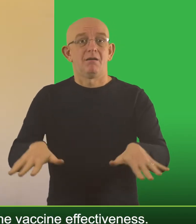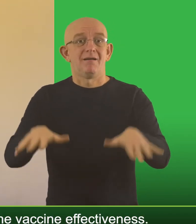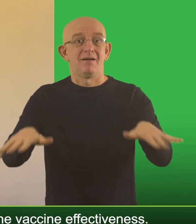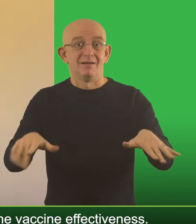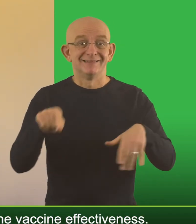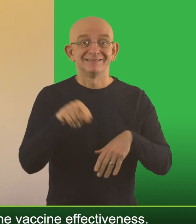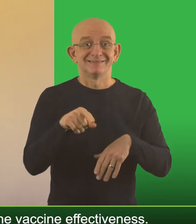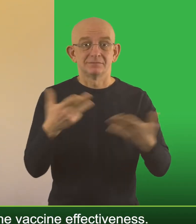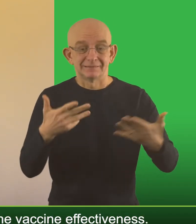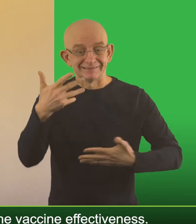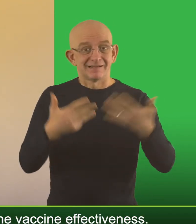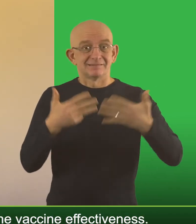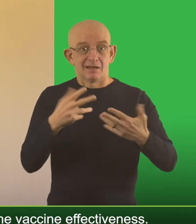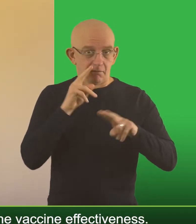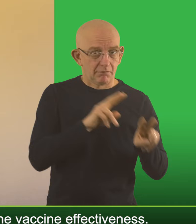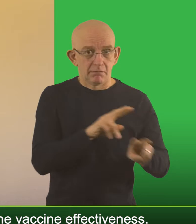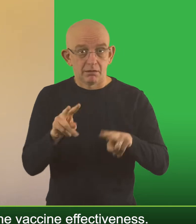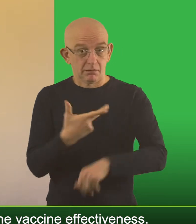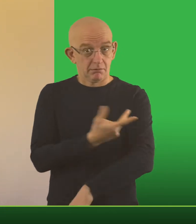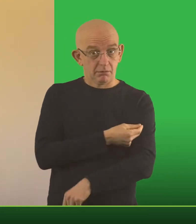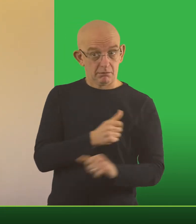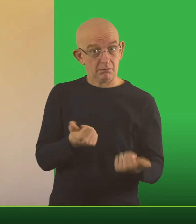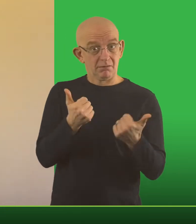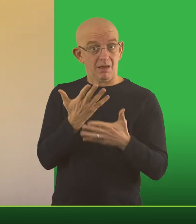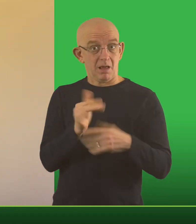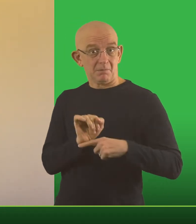What is still developing is the data on the vaccine effectiveness.